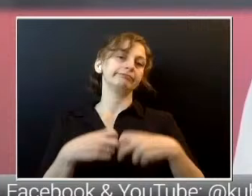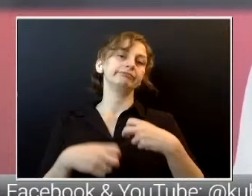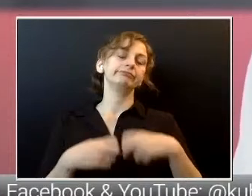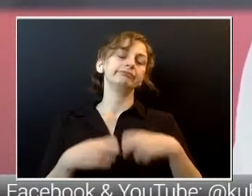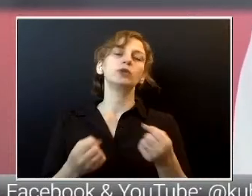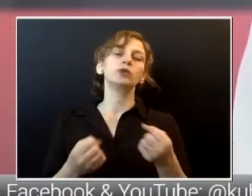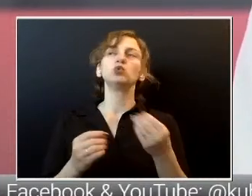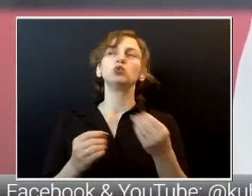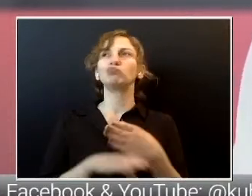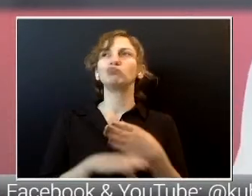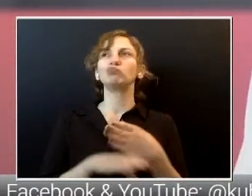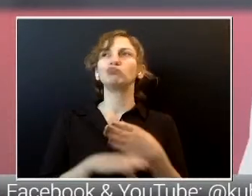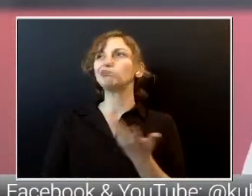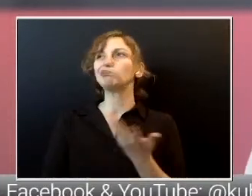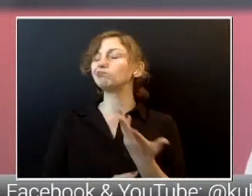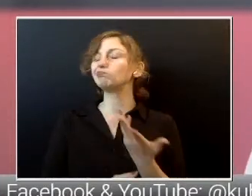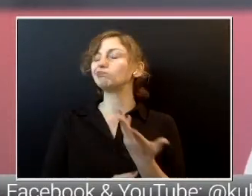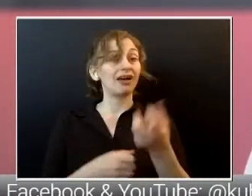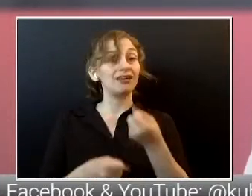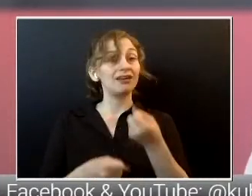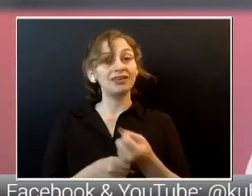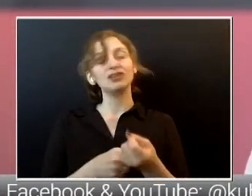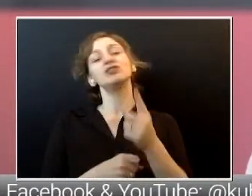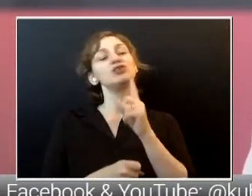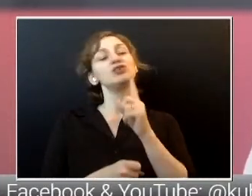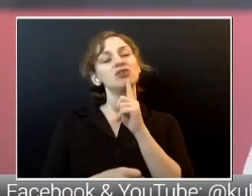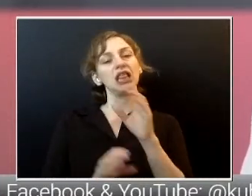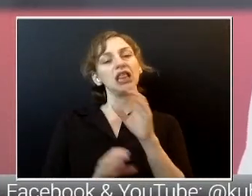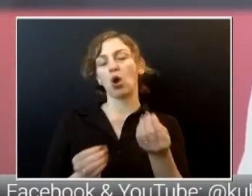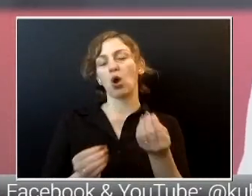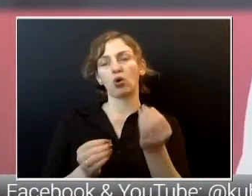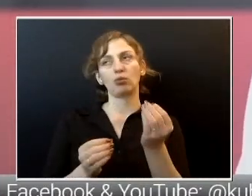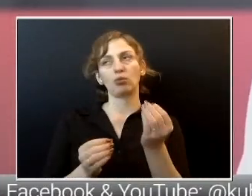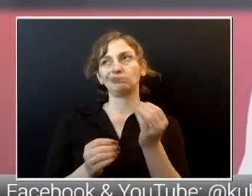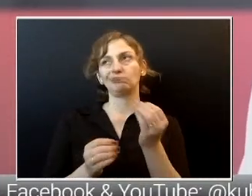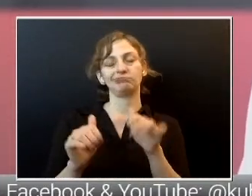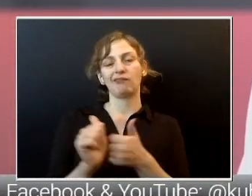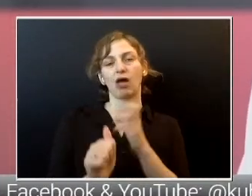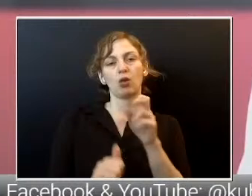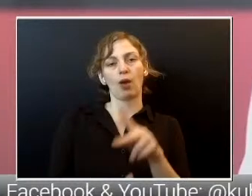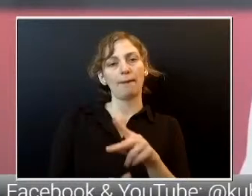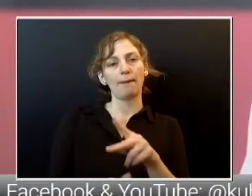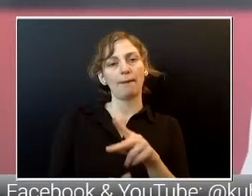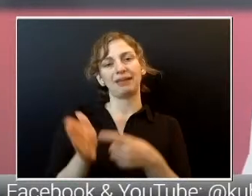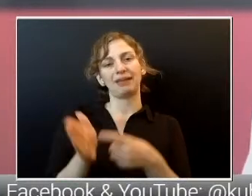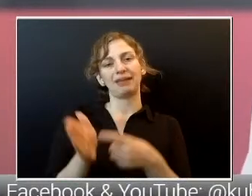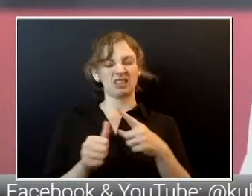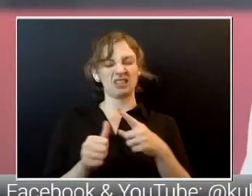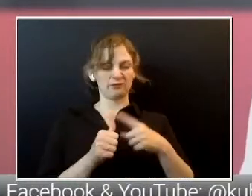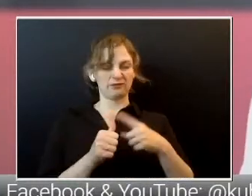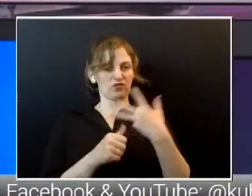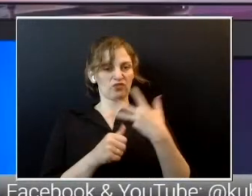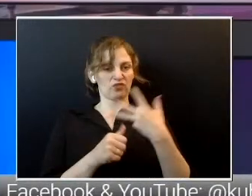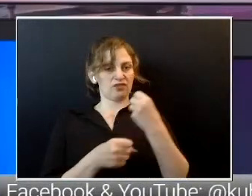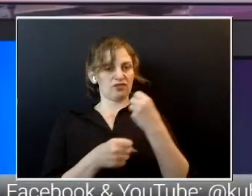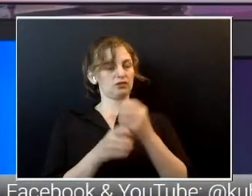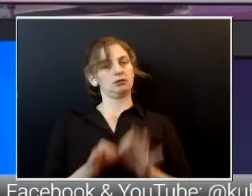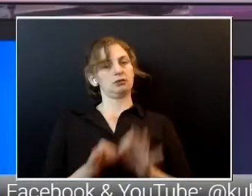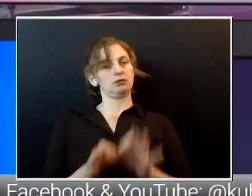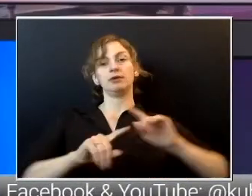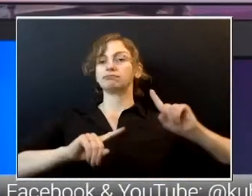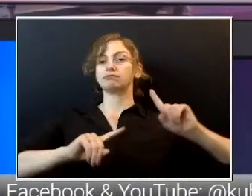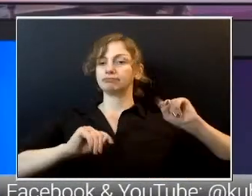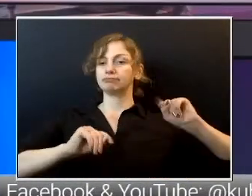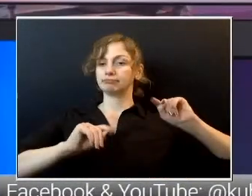there's really no further follow-up that's necessary. But in that first 5 years, it's really important to have regular follow-up. So what kind of